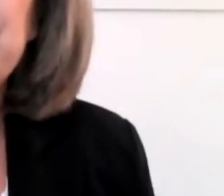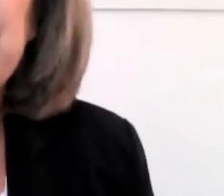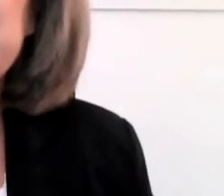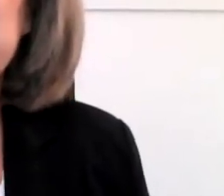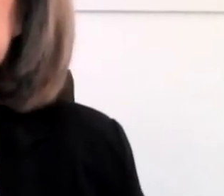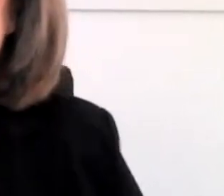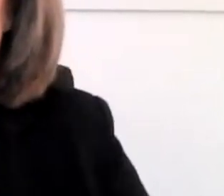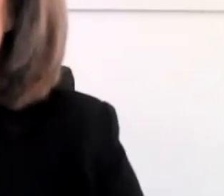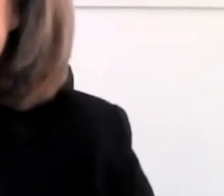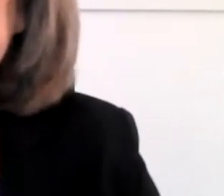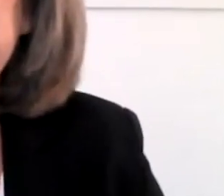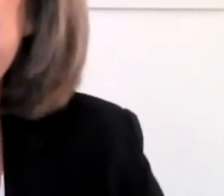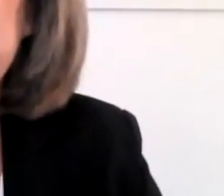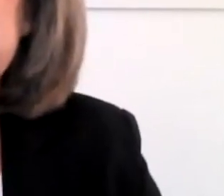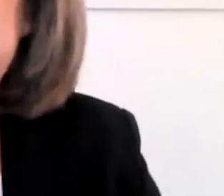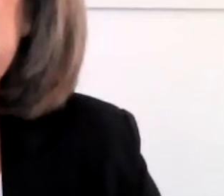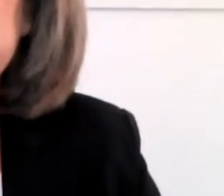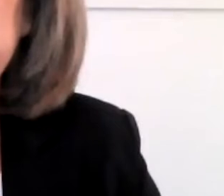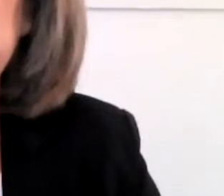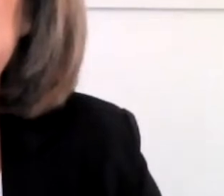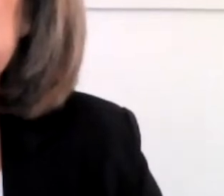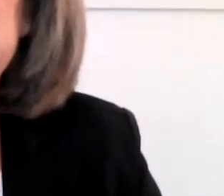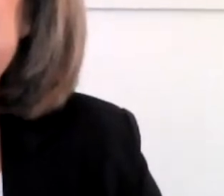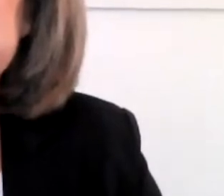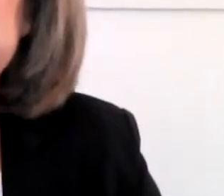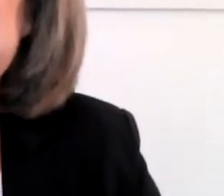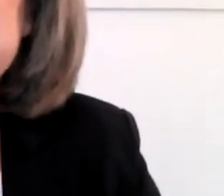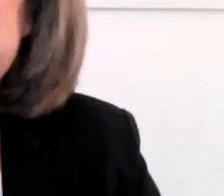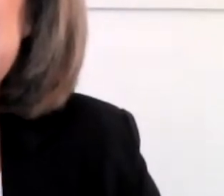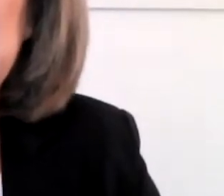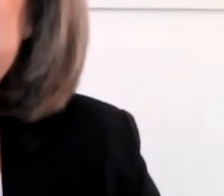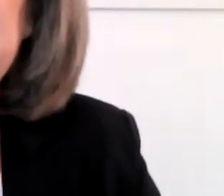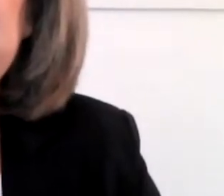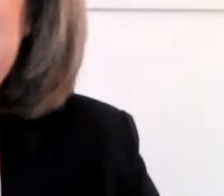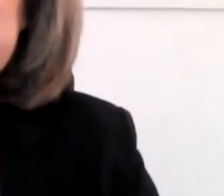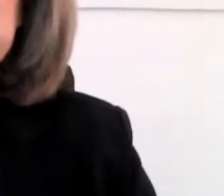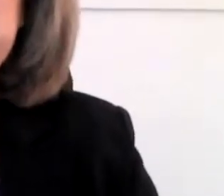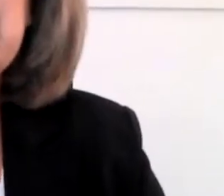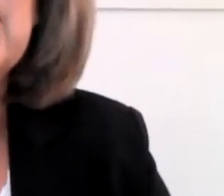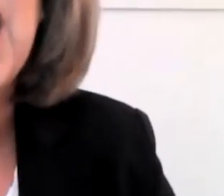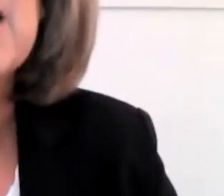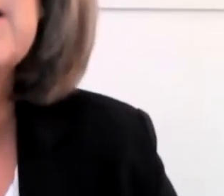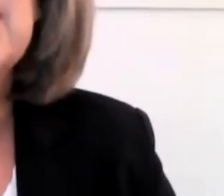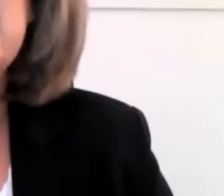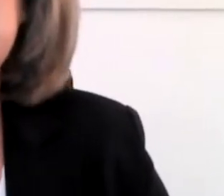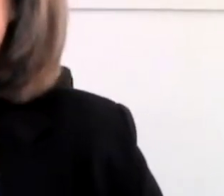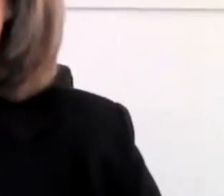of the brain work that's been done, particularly by Marty Teicher, demonstrates that timing matters really a